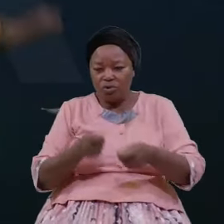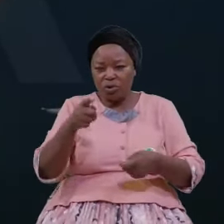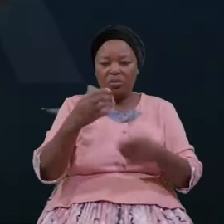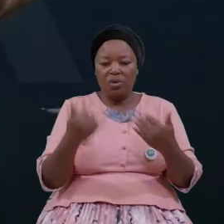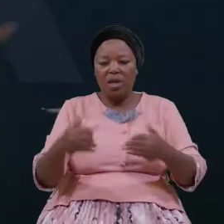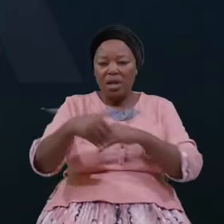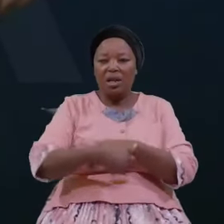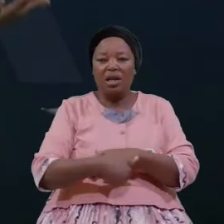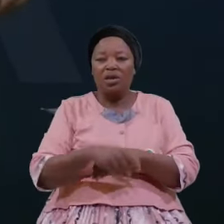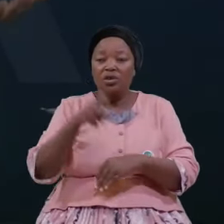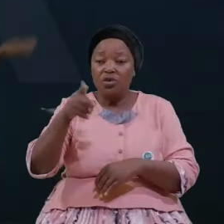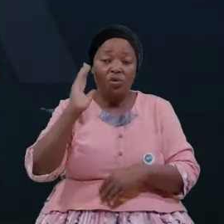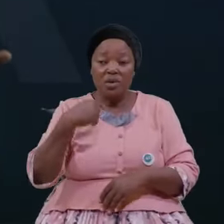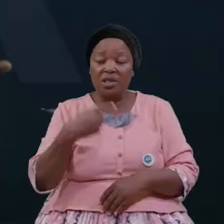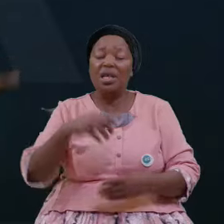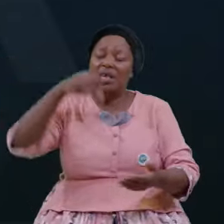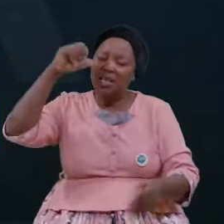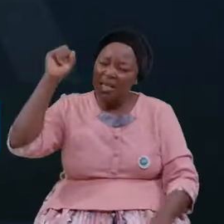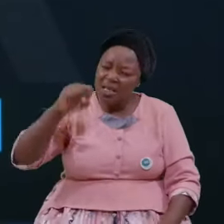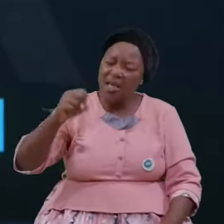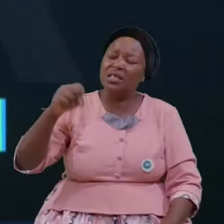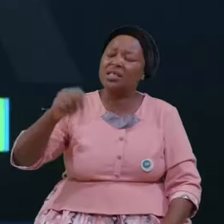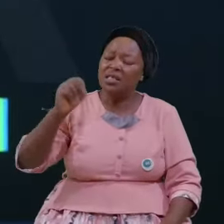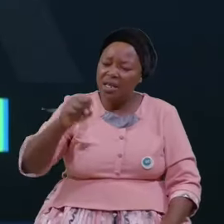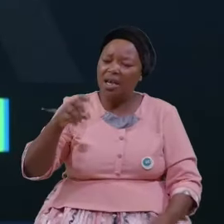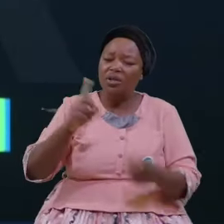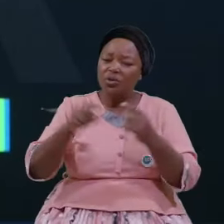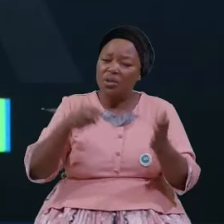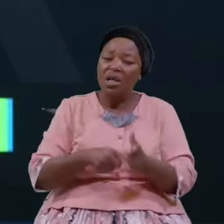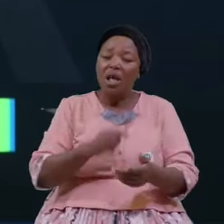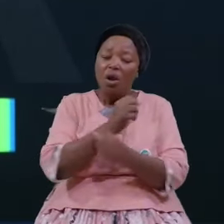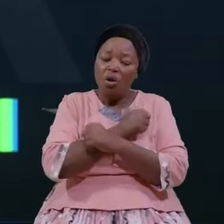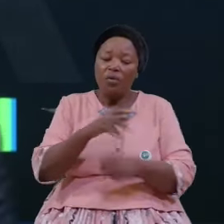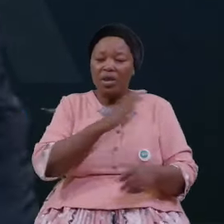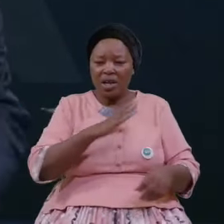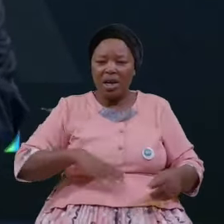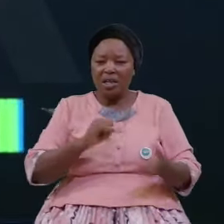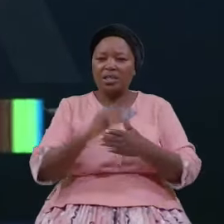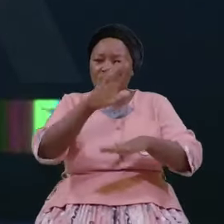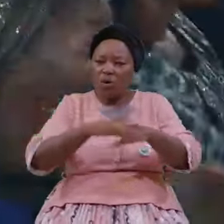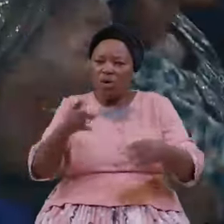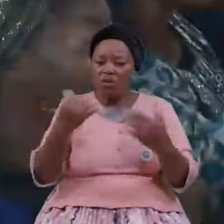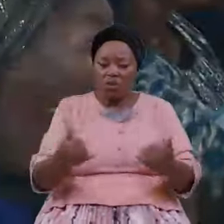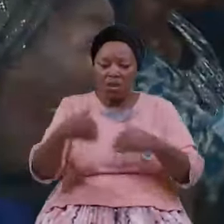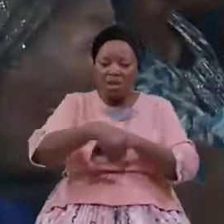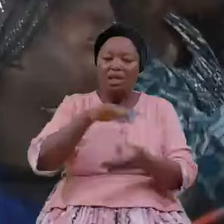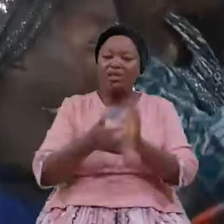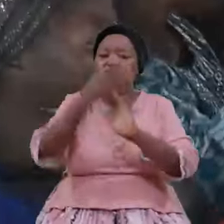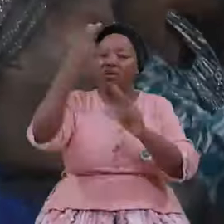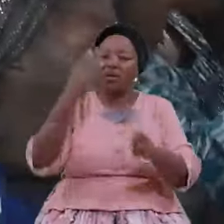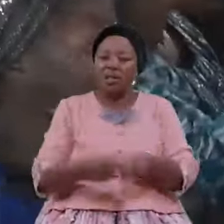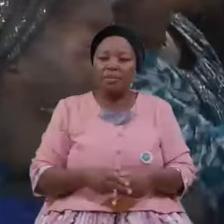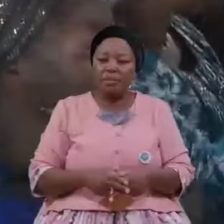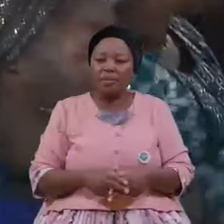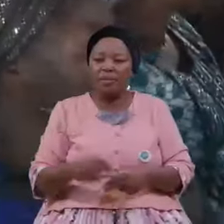say yes to this loving Christ drawing you tonight in Jesus' name. And it will